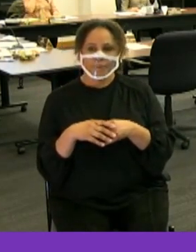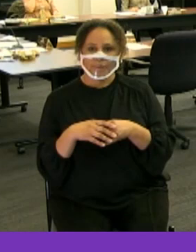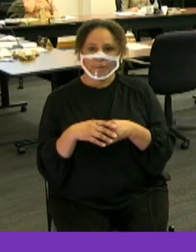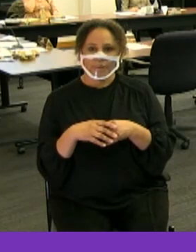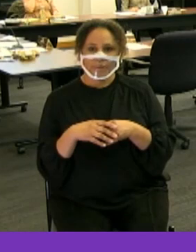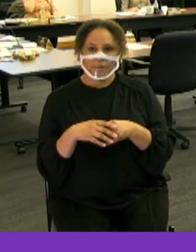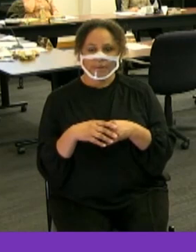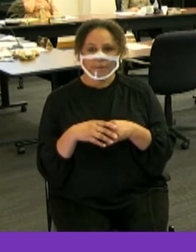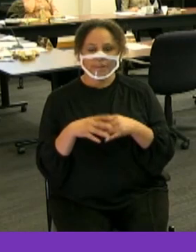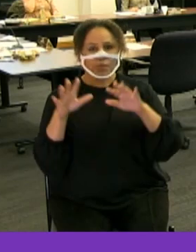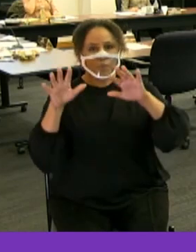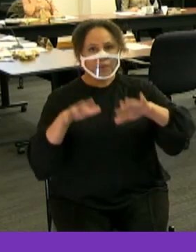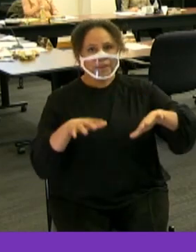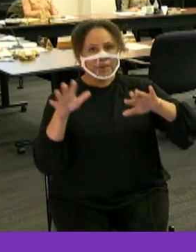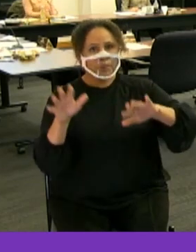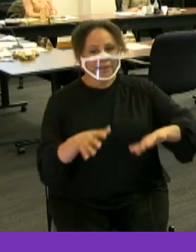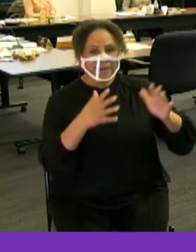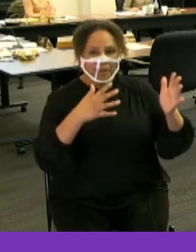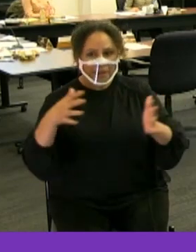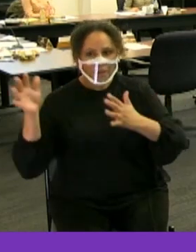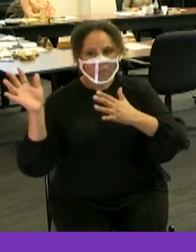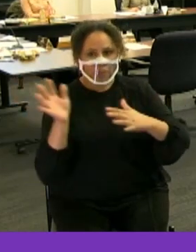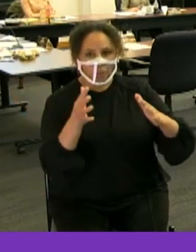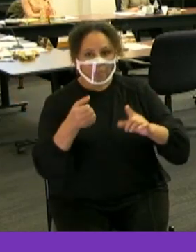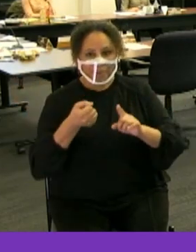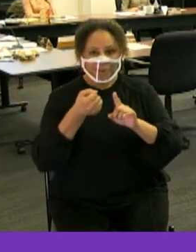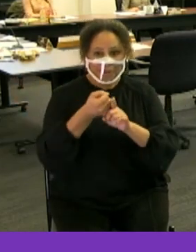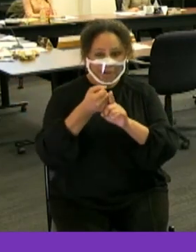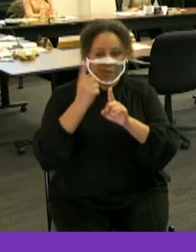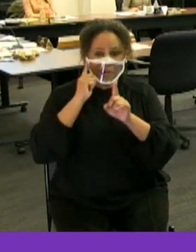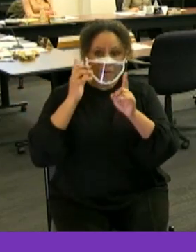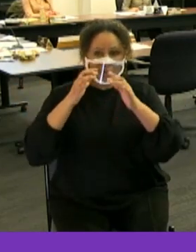It's the storm and the wind. Okay. That's right.